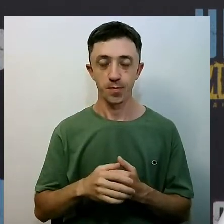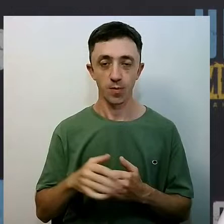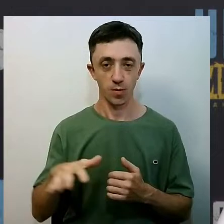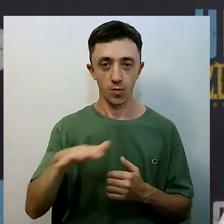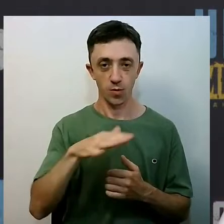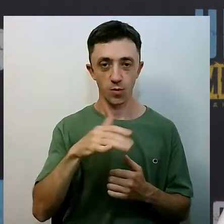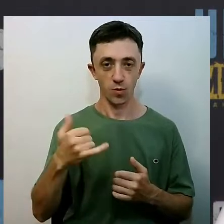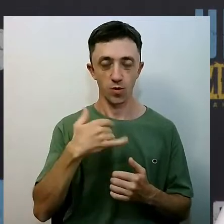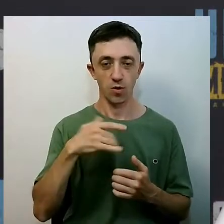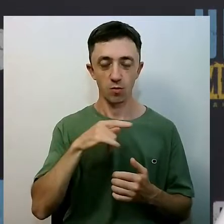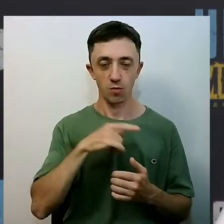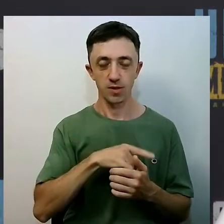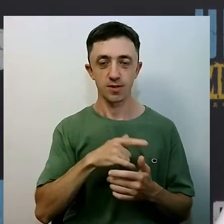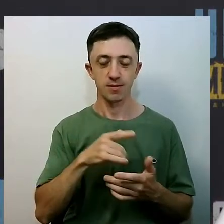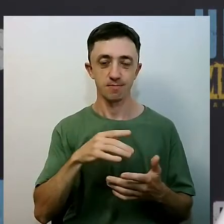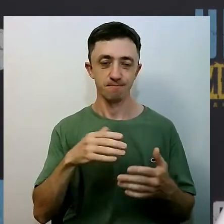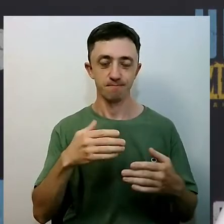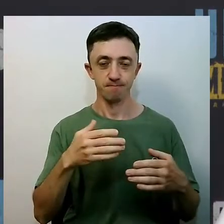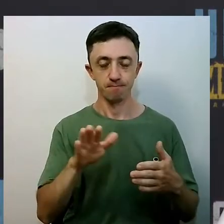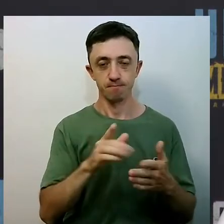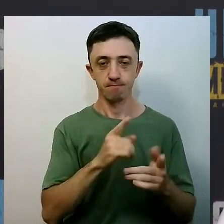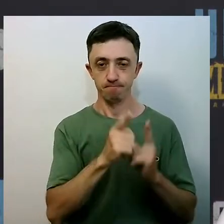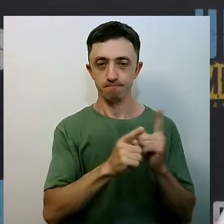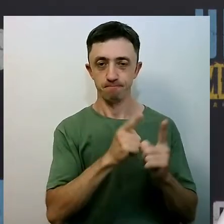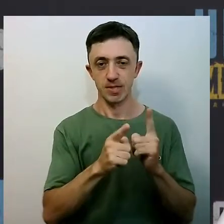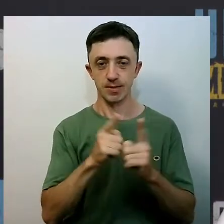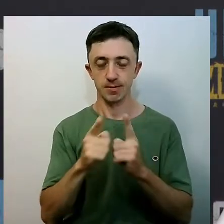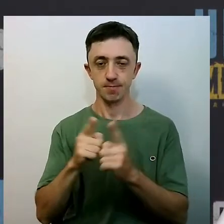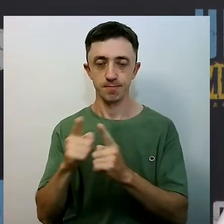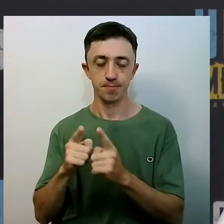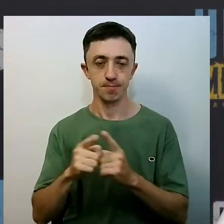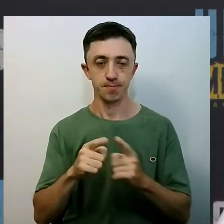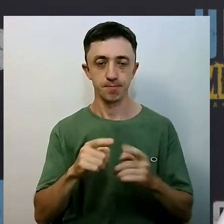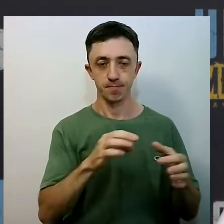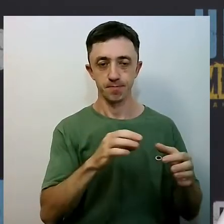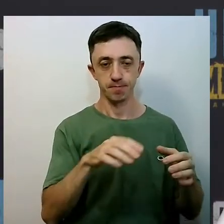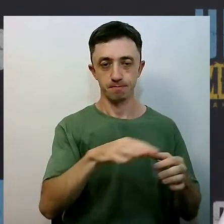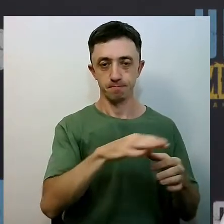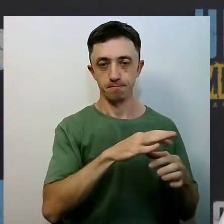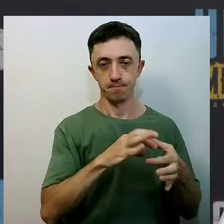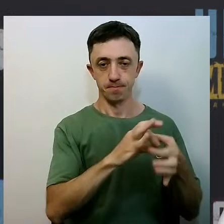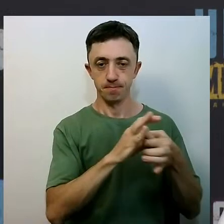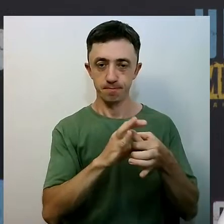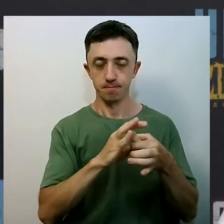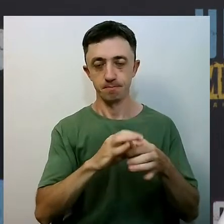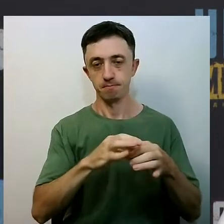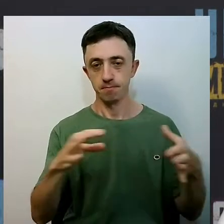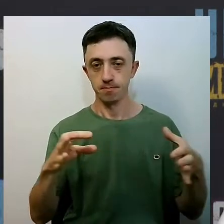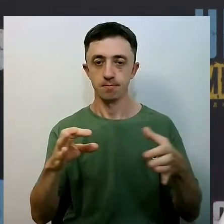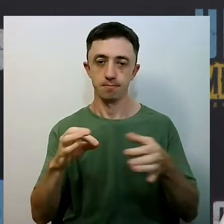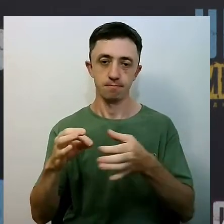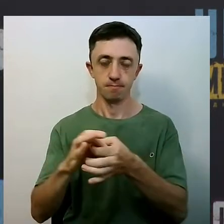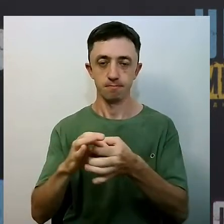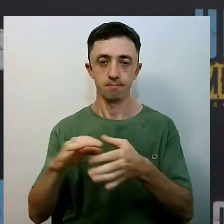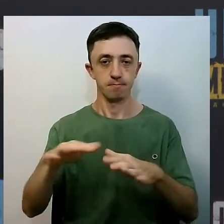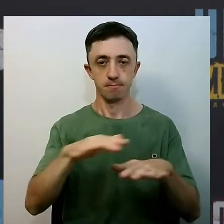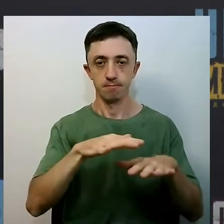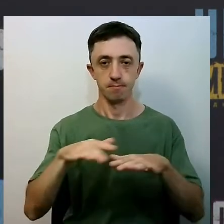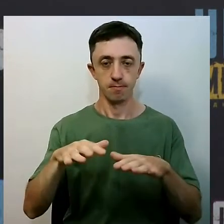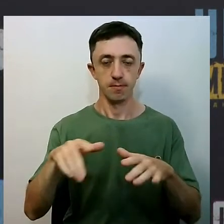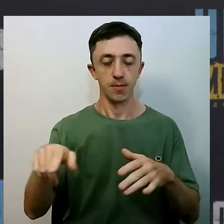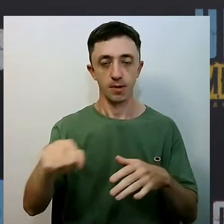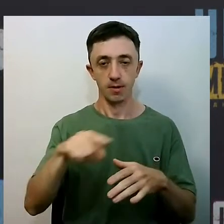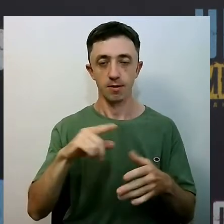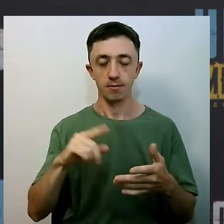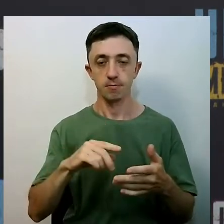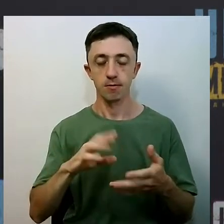On the 1st of April 2014, the decentralization reform took place, providing a lot